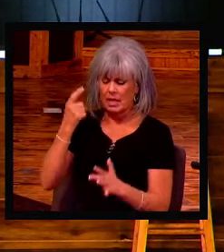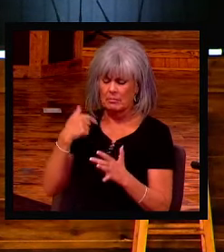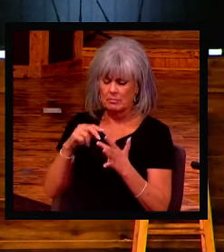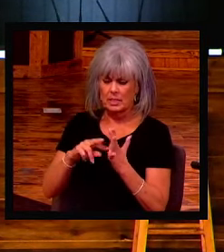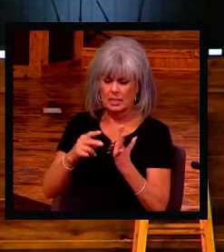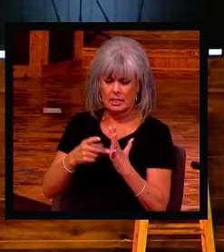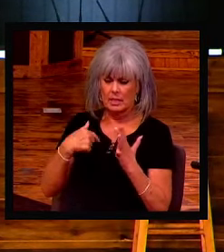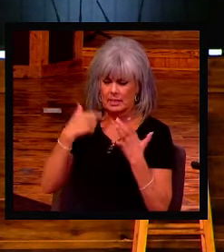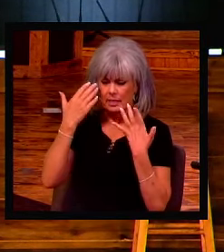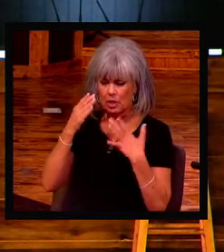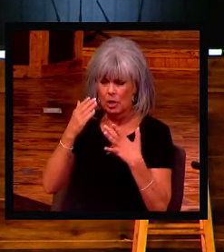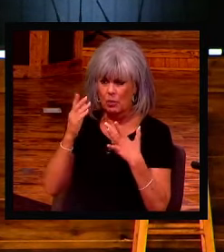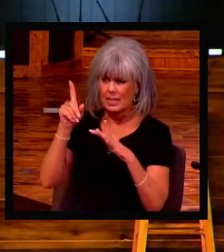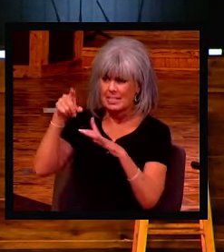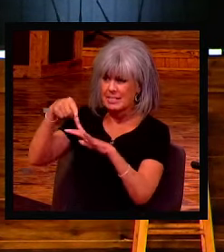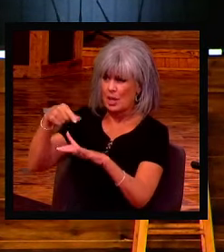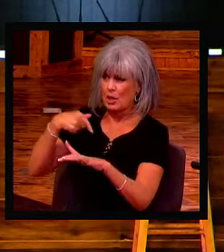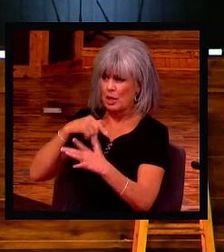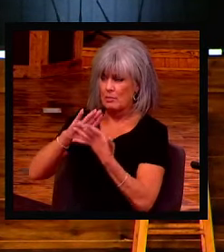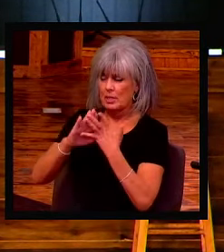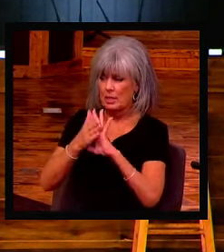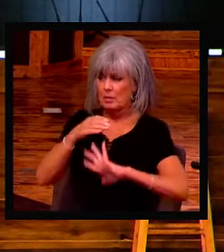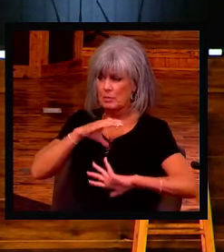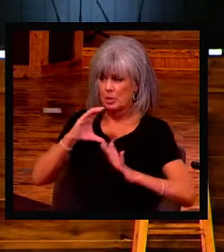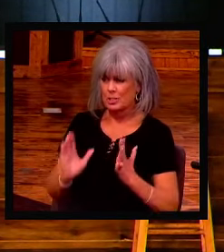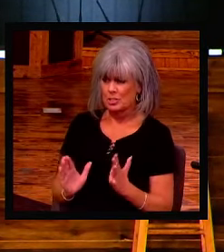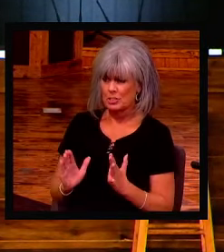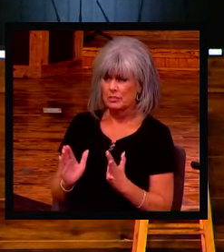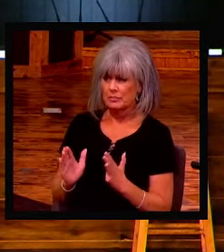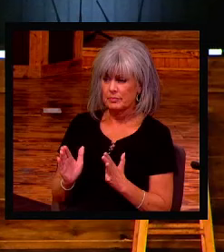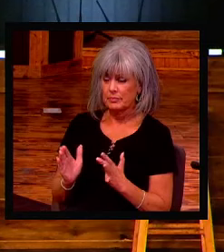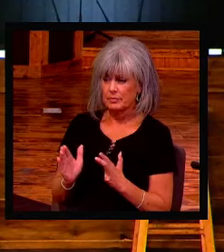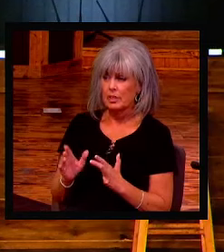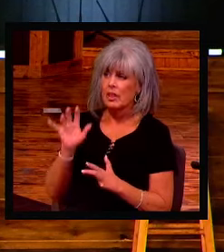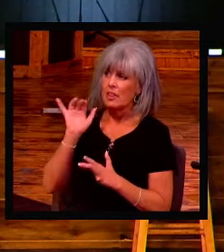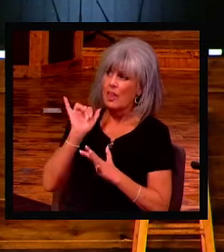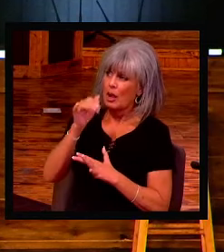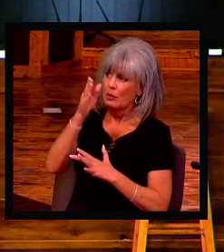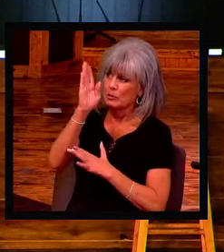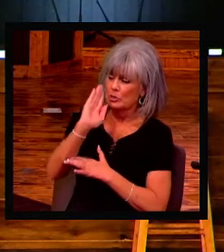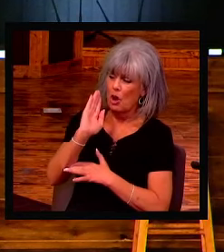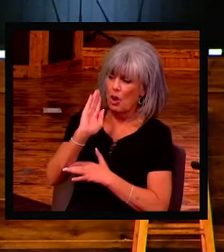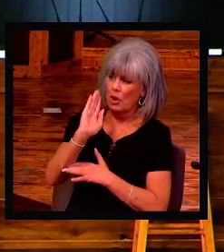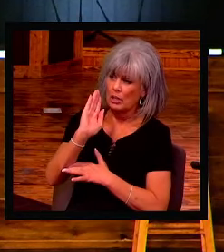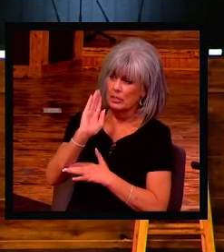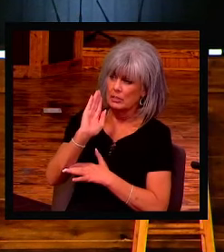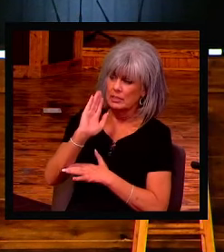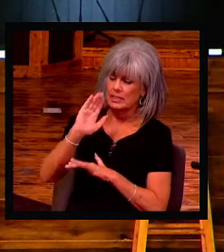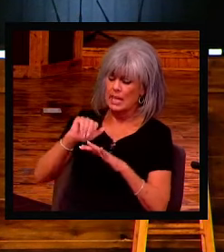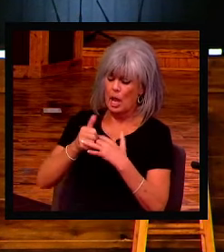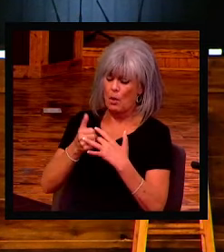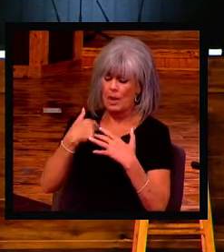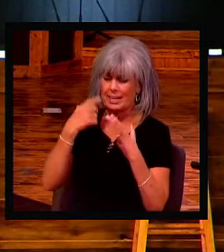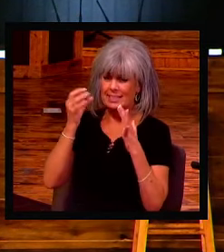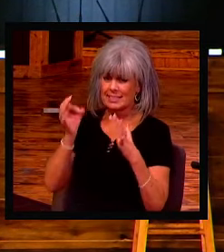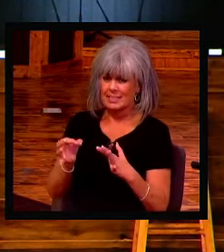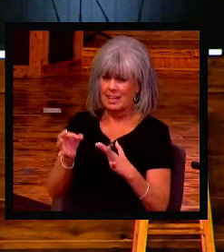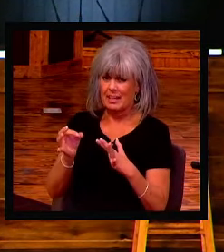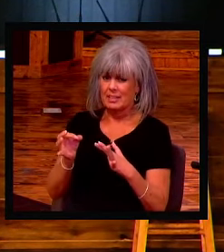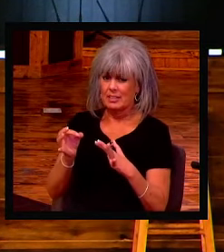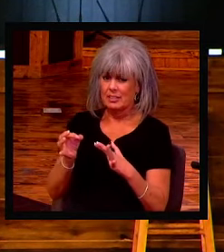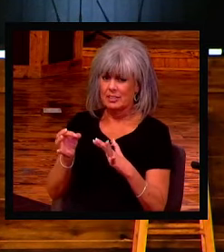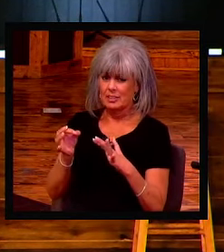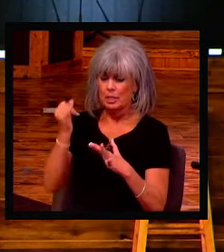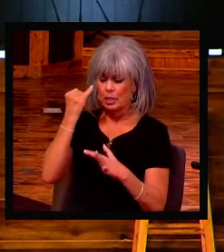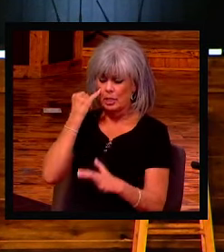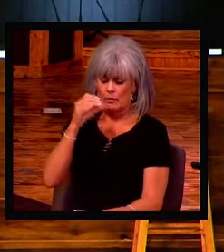realized that was God. That's how I could determine that they were Christian or